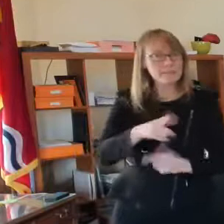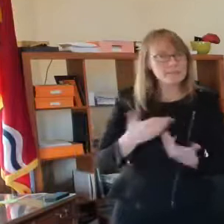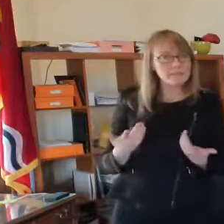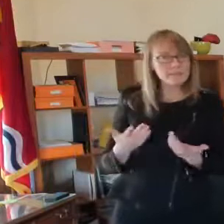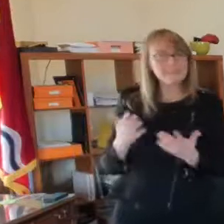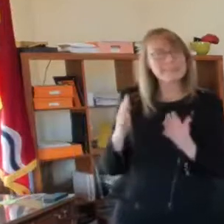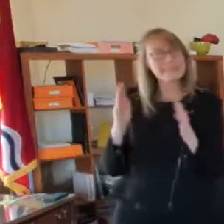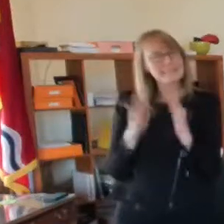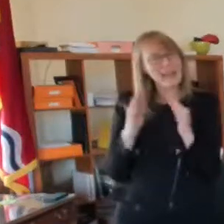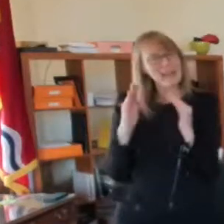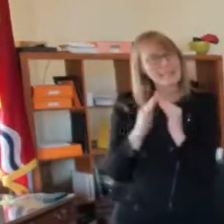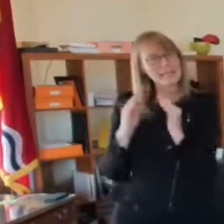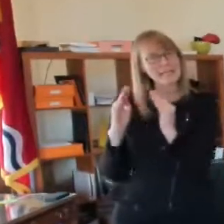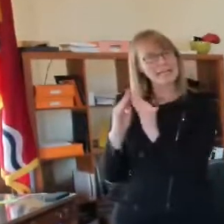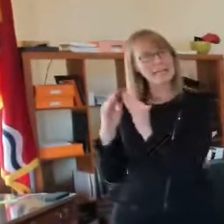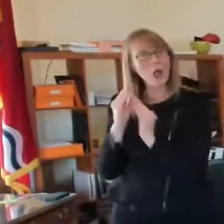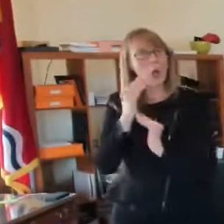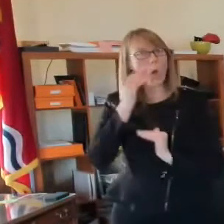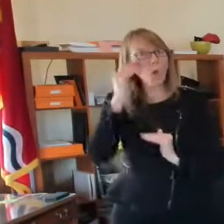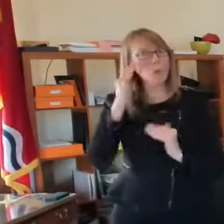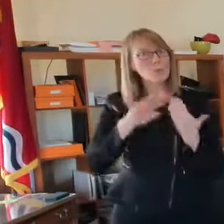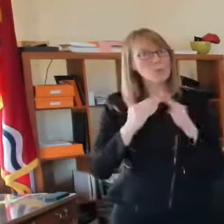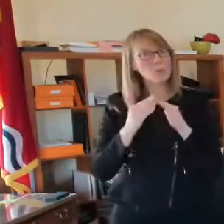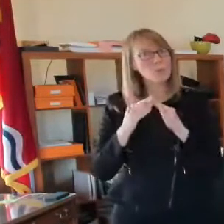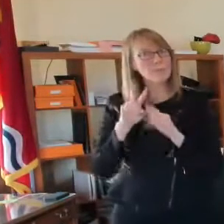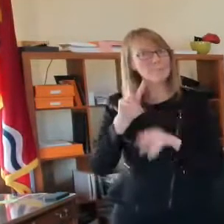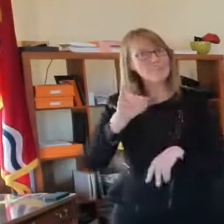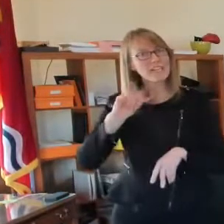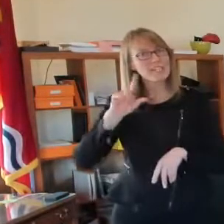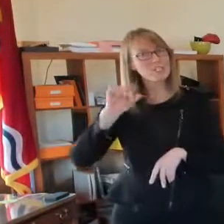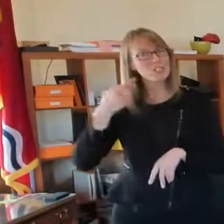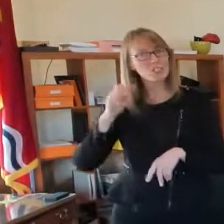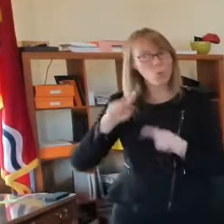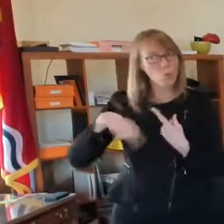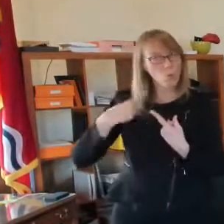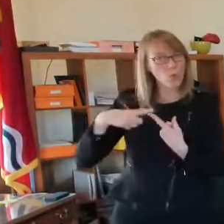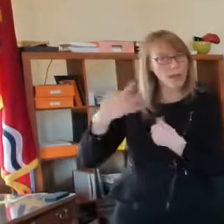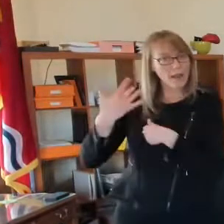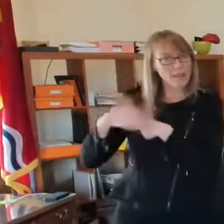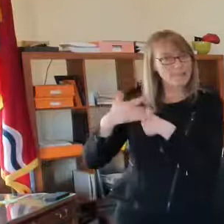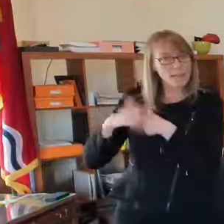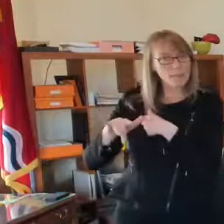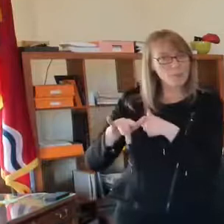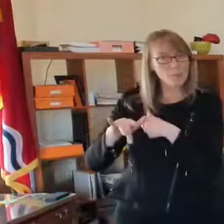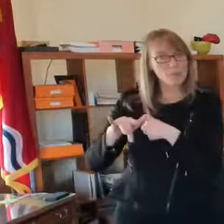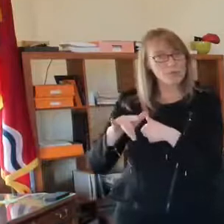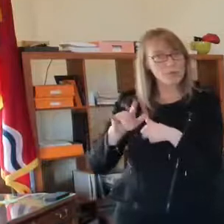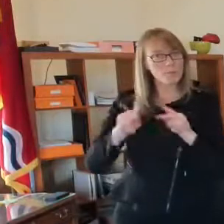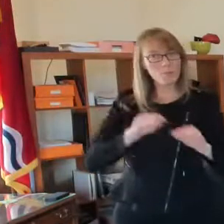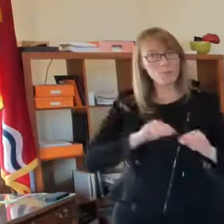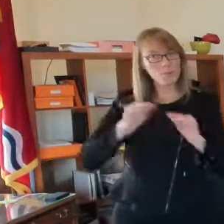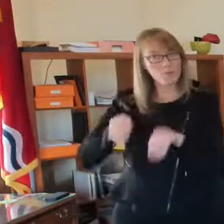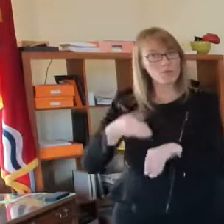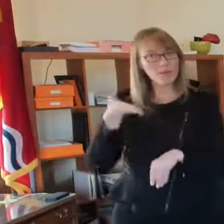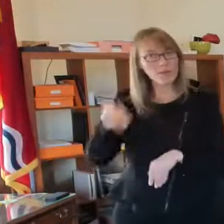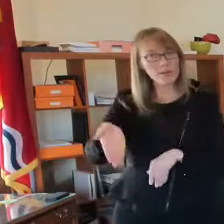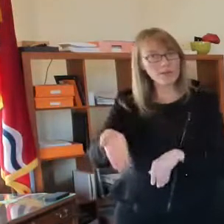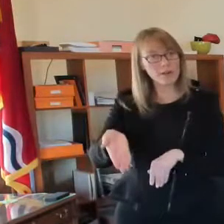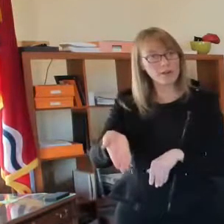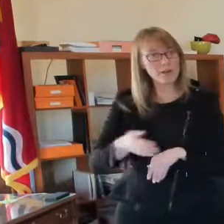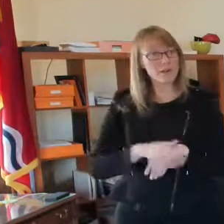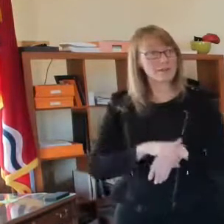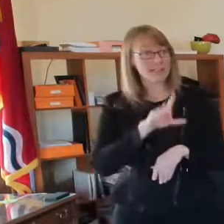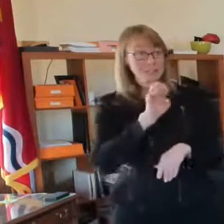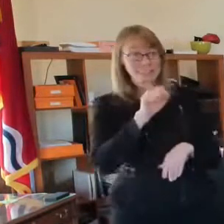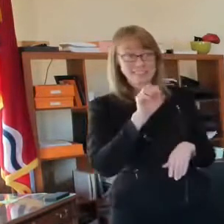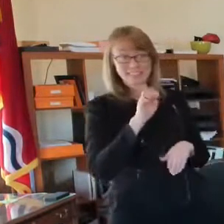tiny home community village and when it will be presumably ready for occupancy. Did the lease get signed?